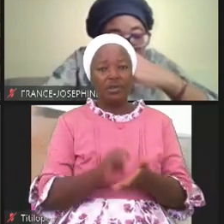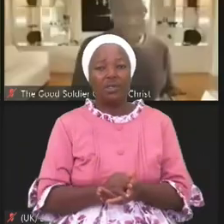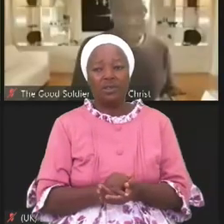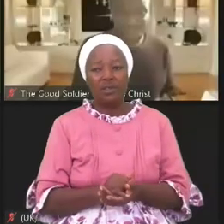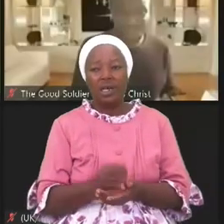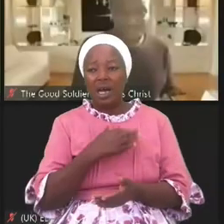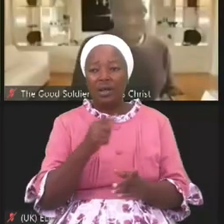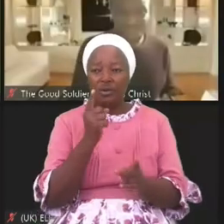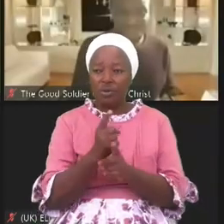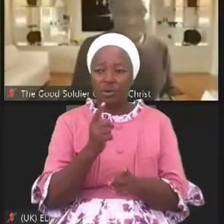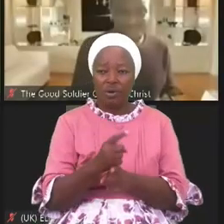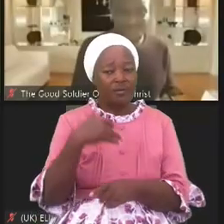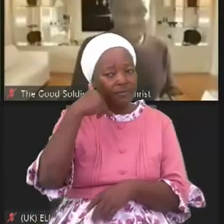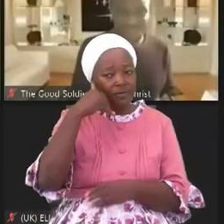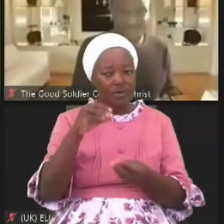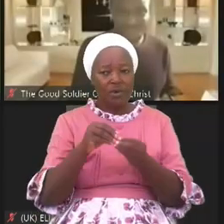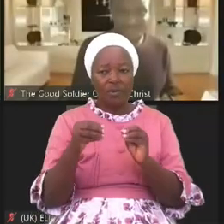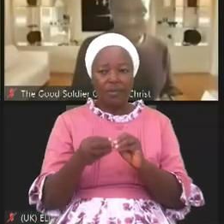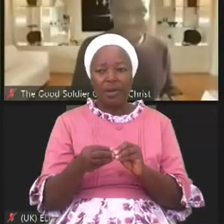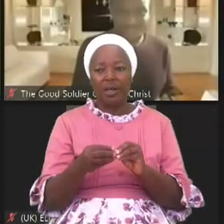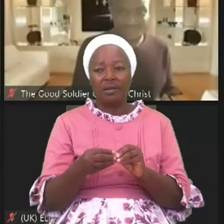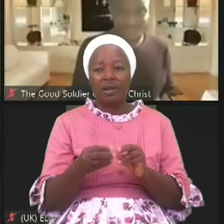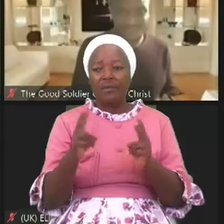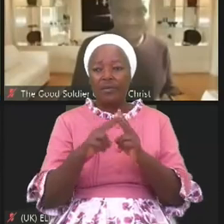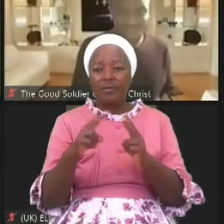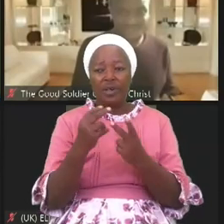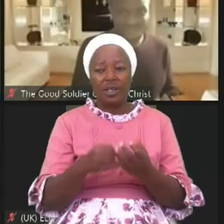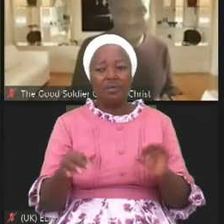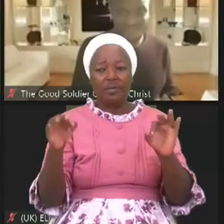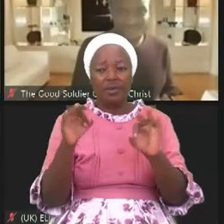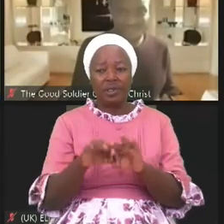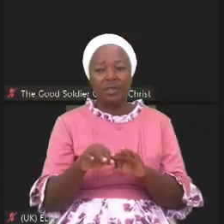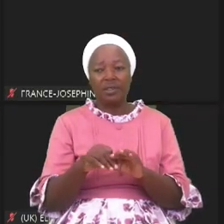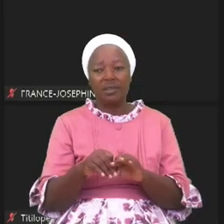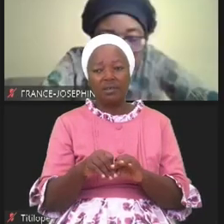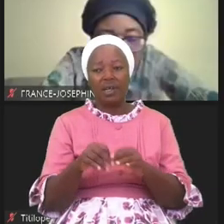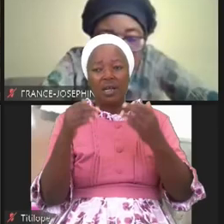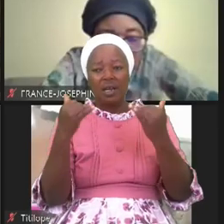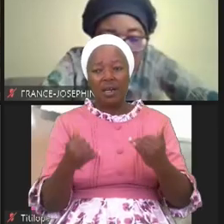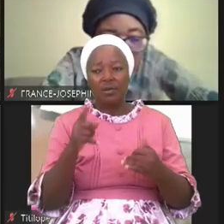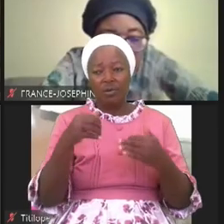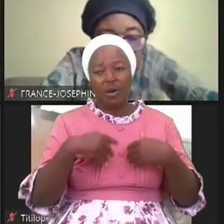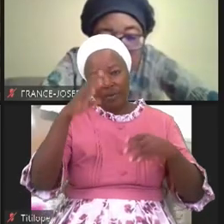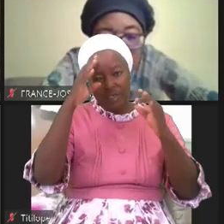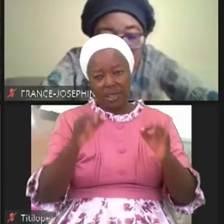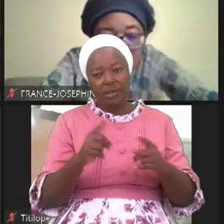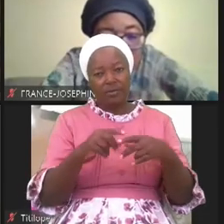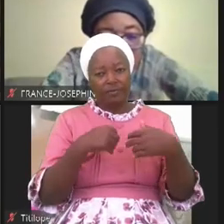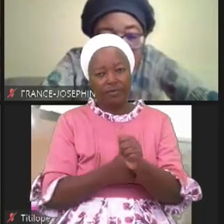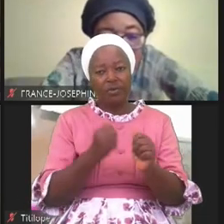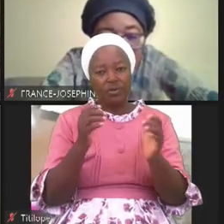Very important. Now you have decided to follow Jesus. No more telling